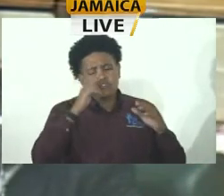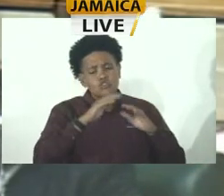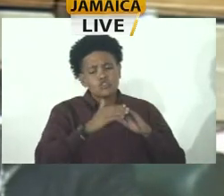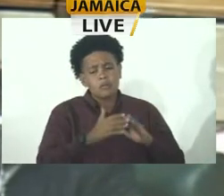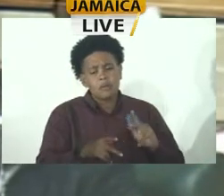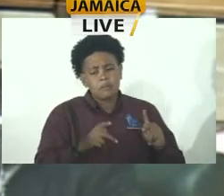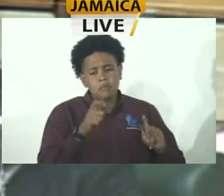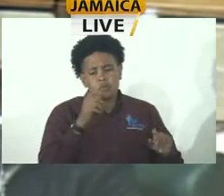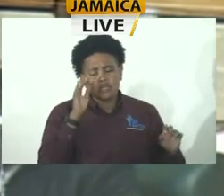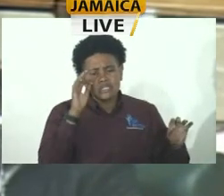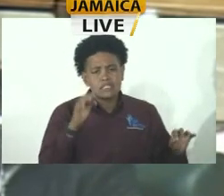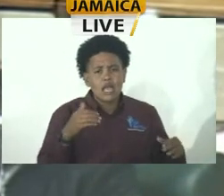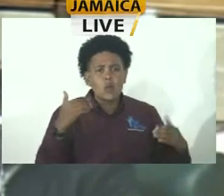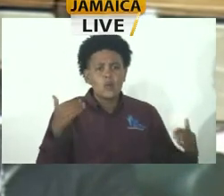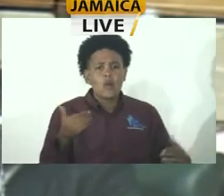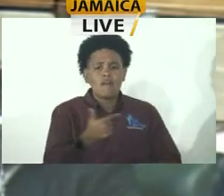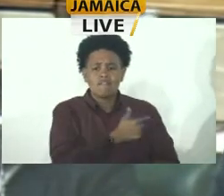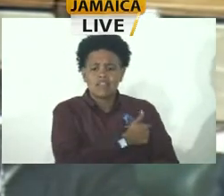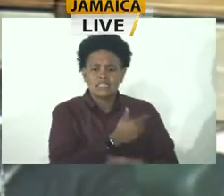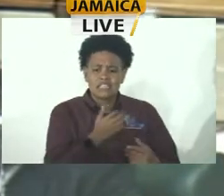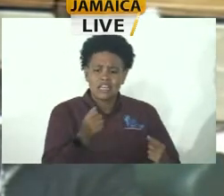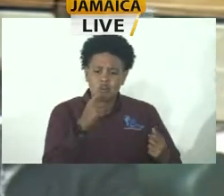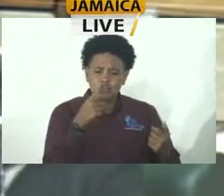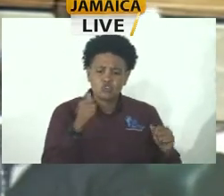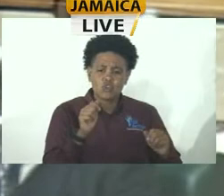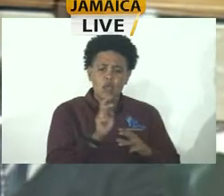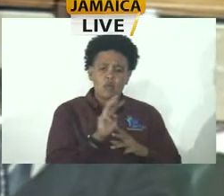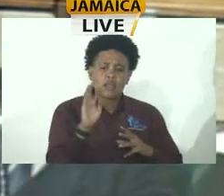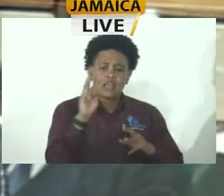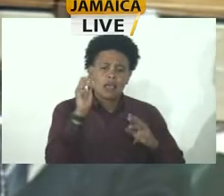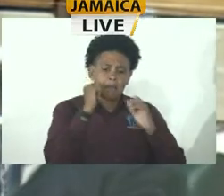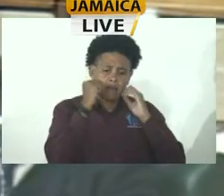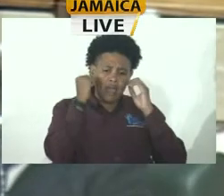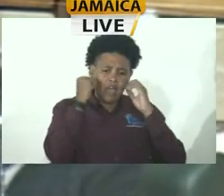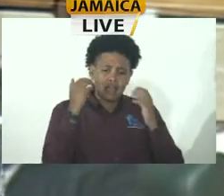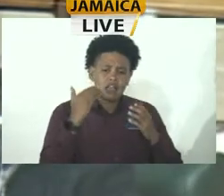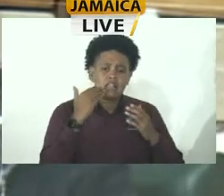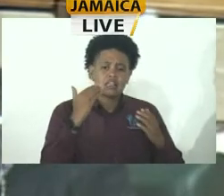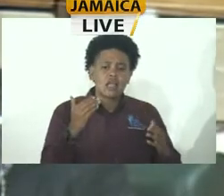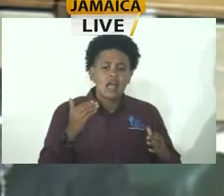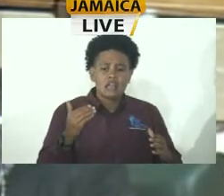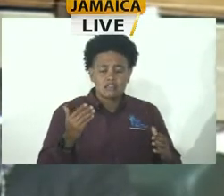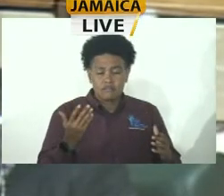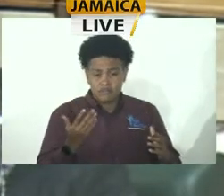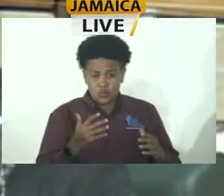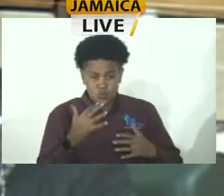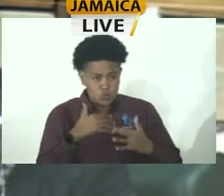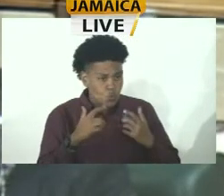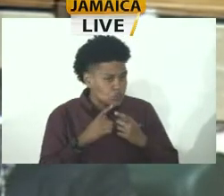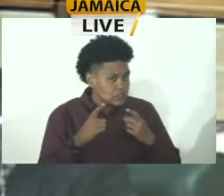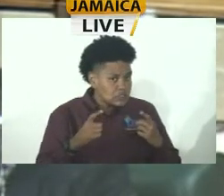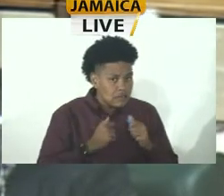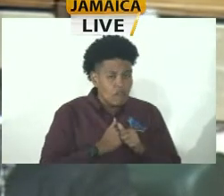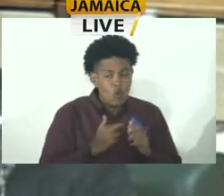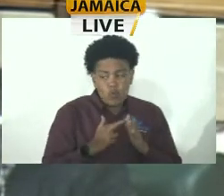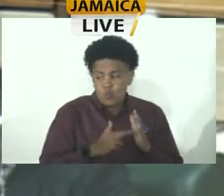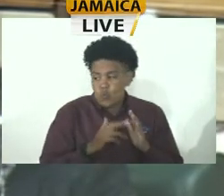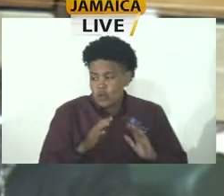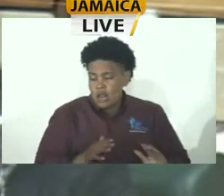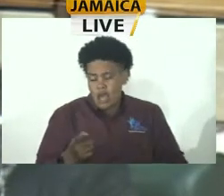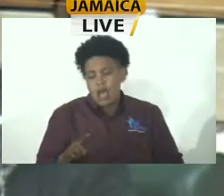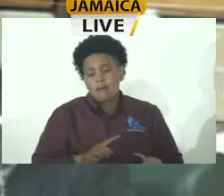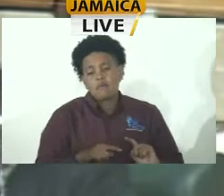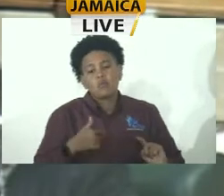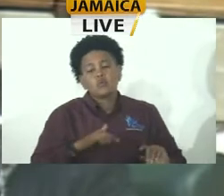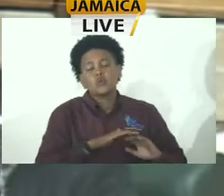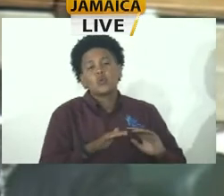decided to get vaccinated who tried to wear their masks who tried to source understanding but we don't live in